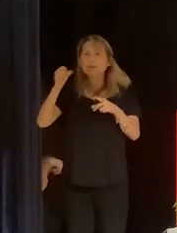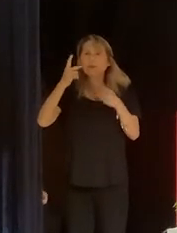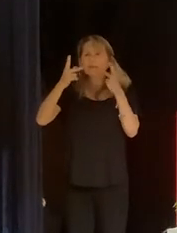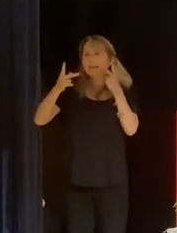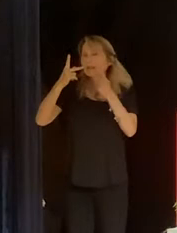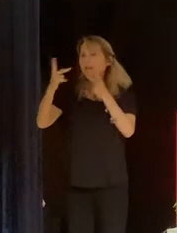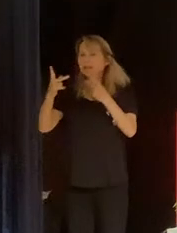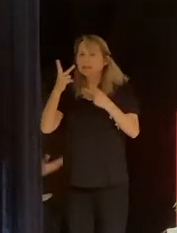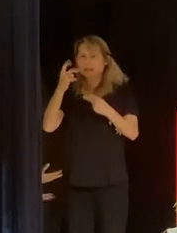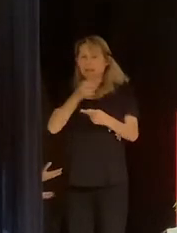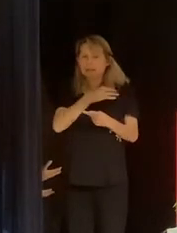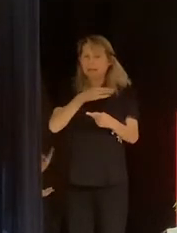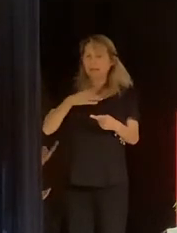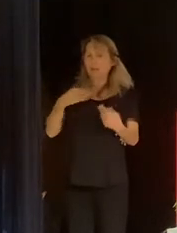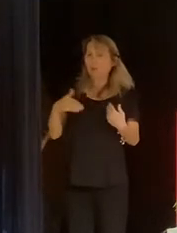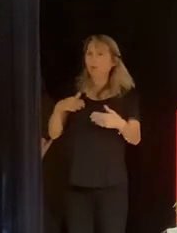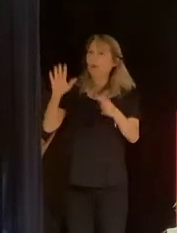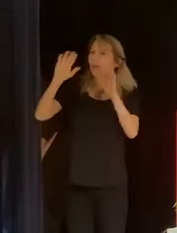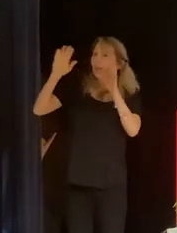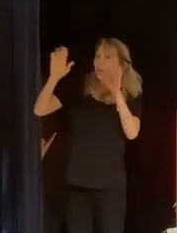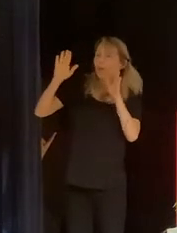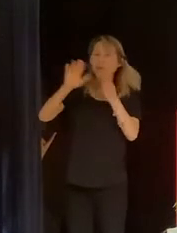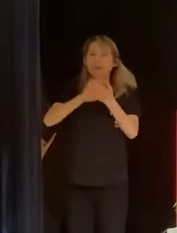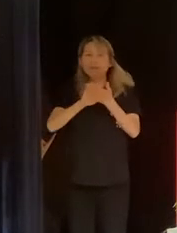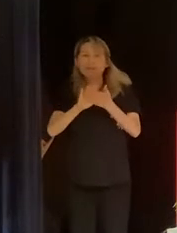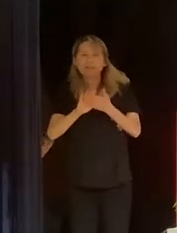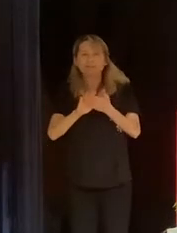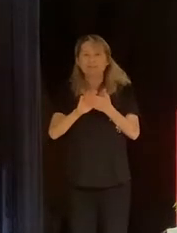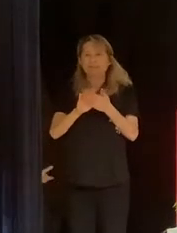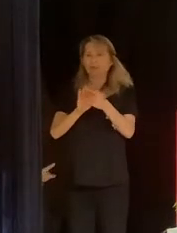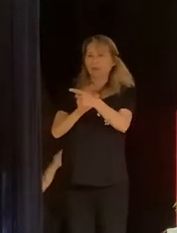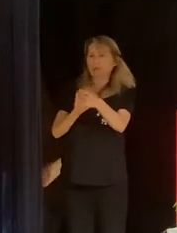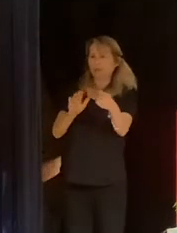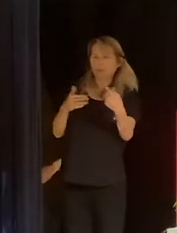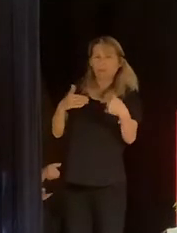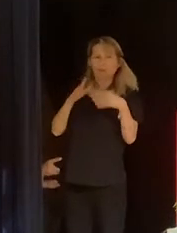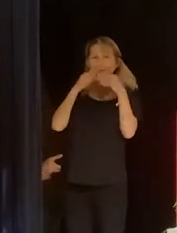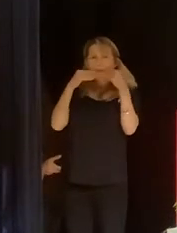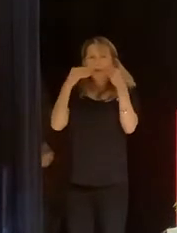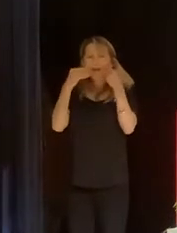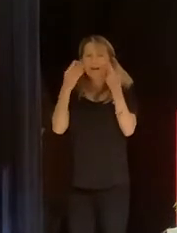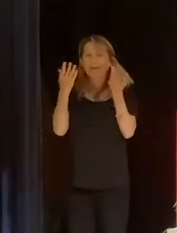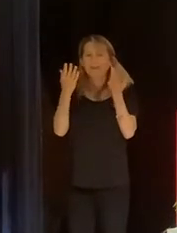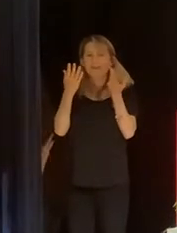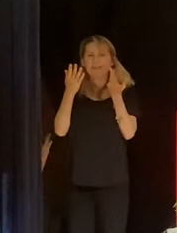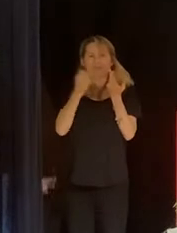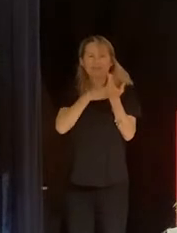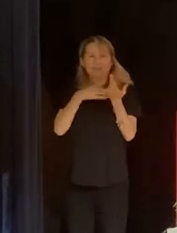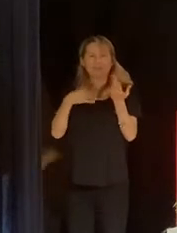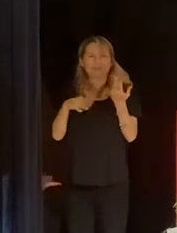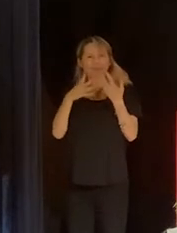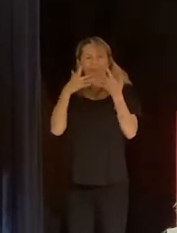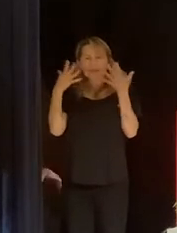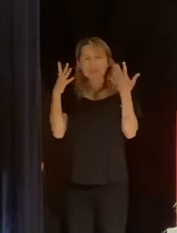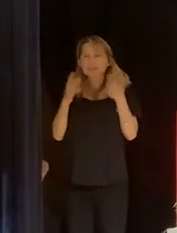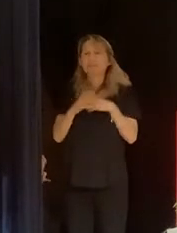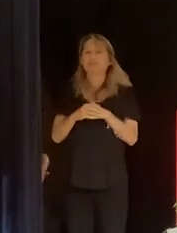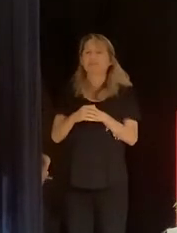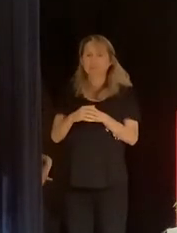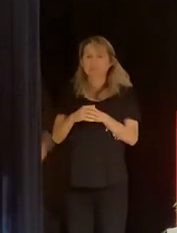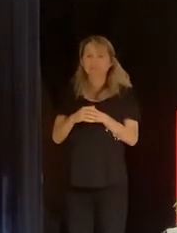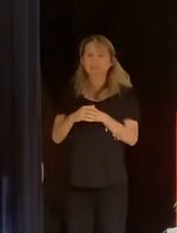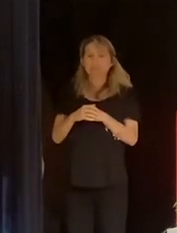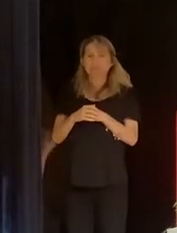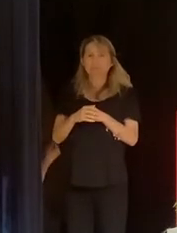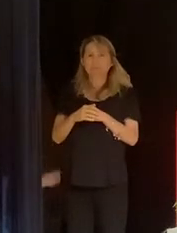staff have always greeted not only me, but you as students with a smile, with warm